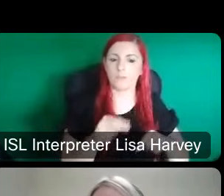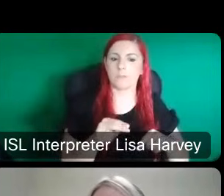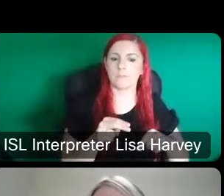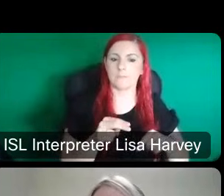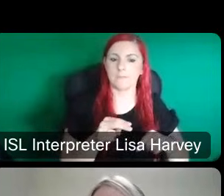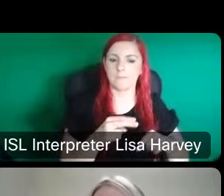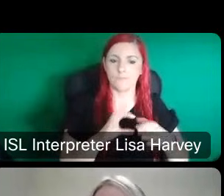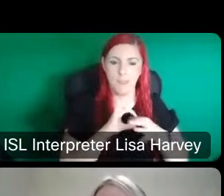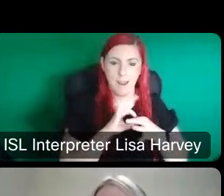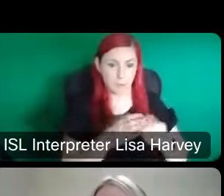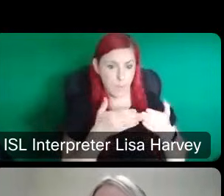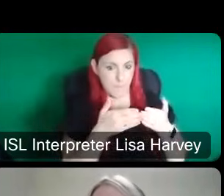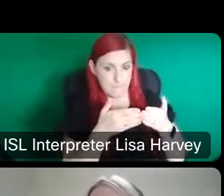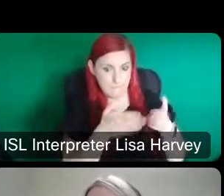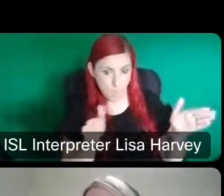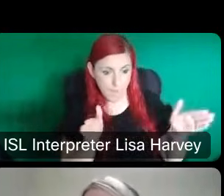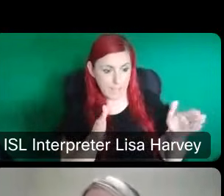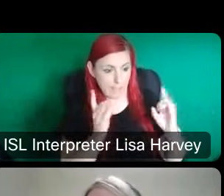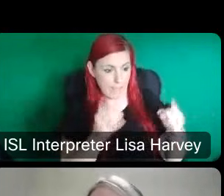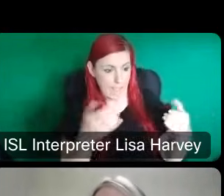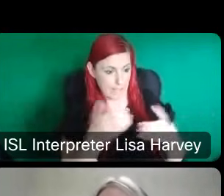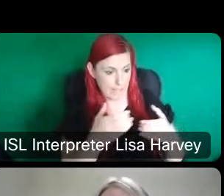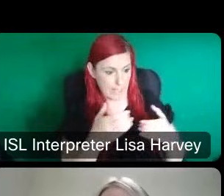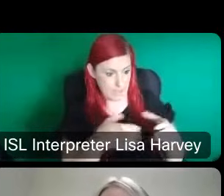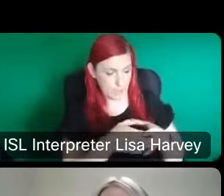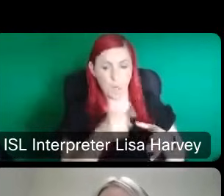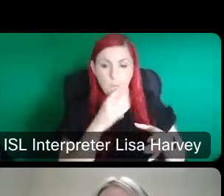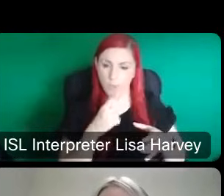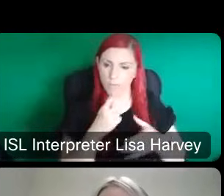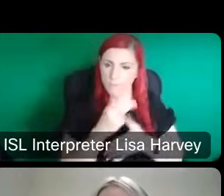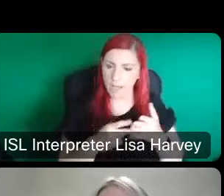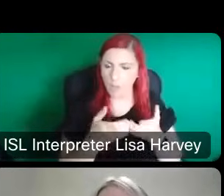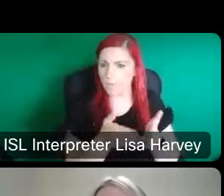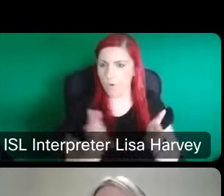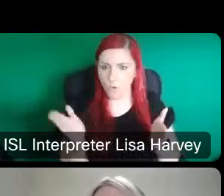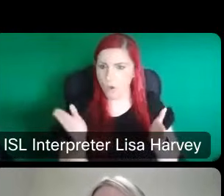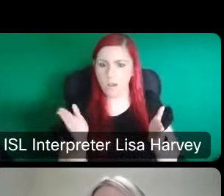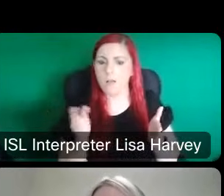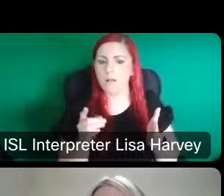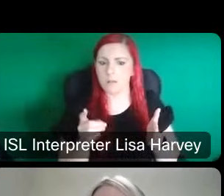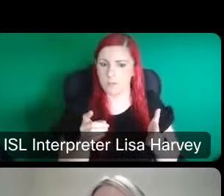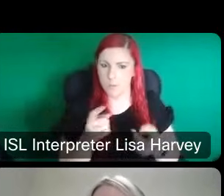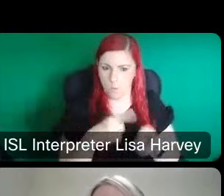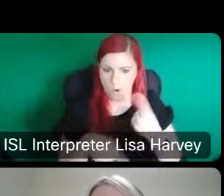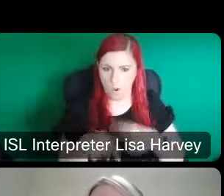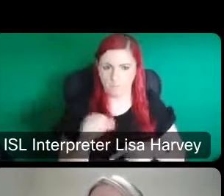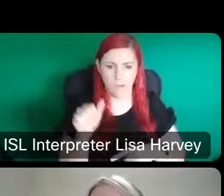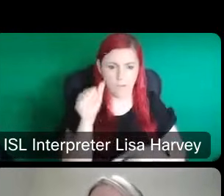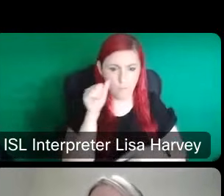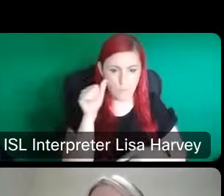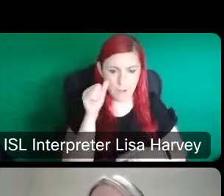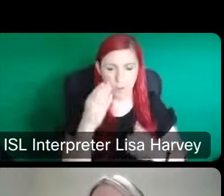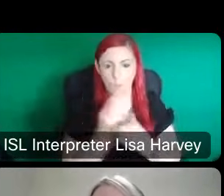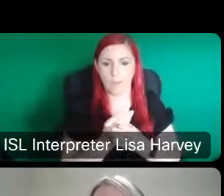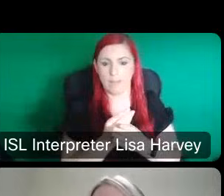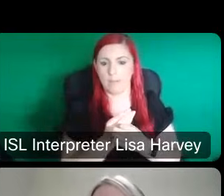public healthcare sector, but it's relevant across the board. So obviously we are very familiar with the requirements of